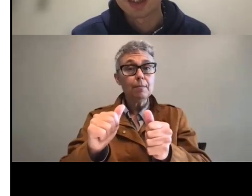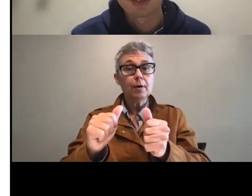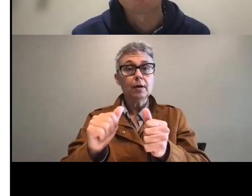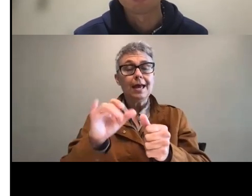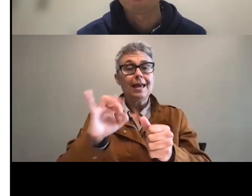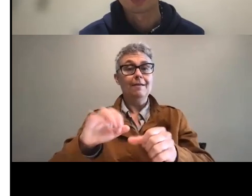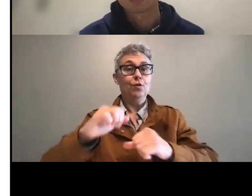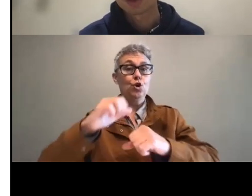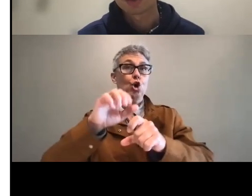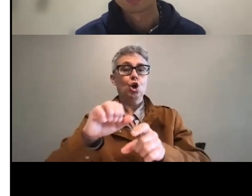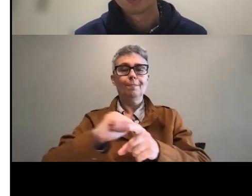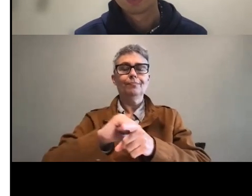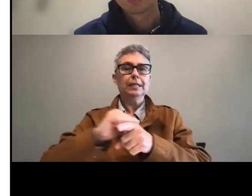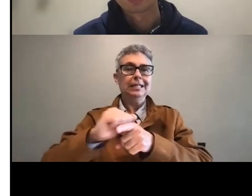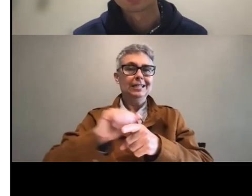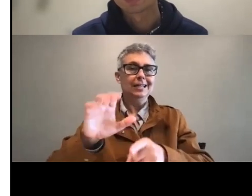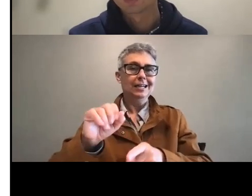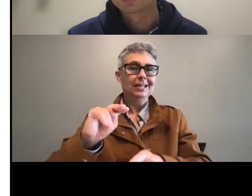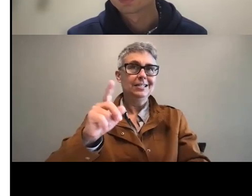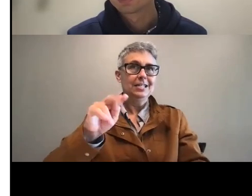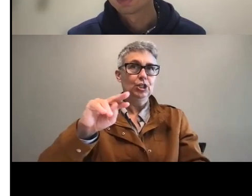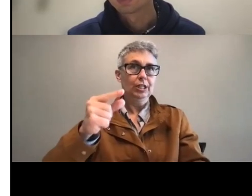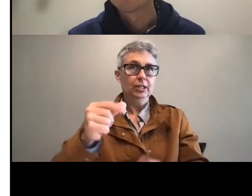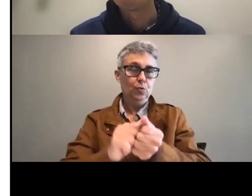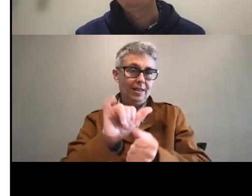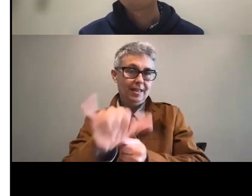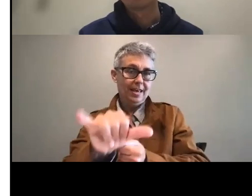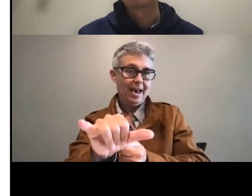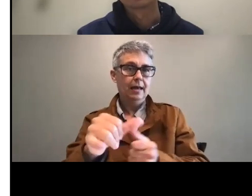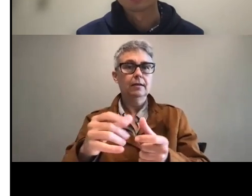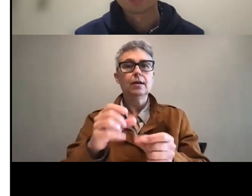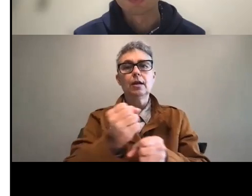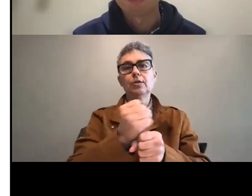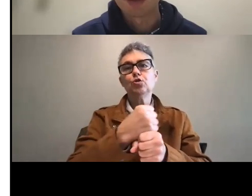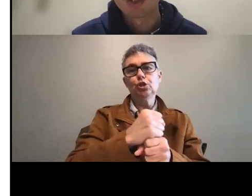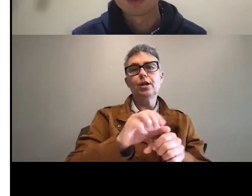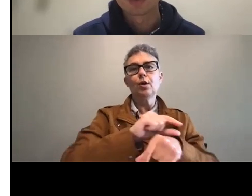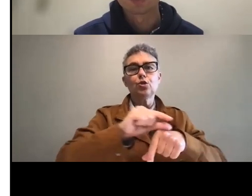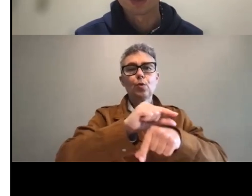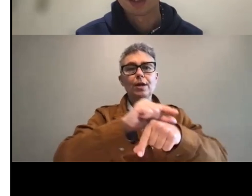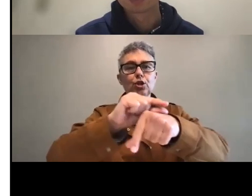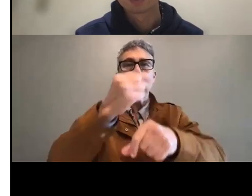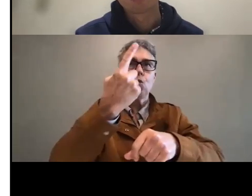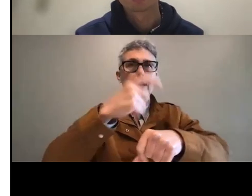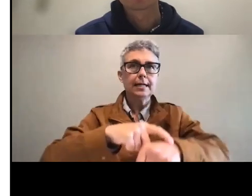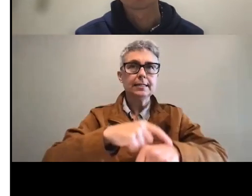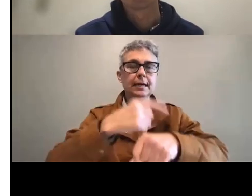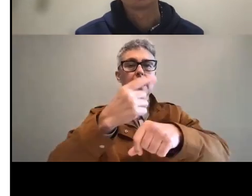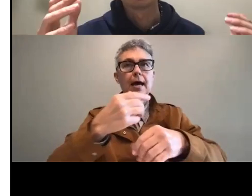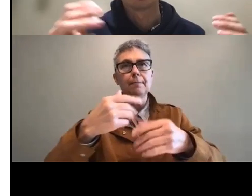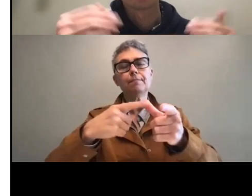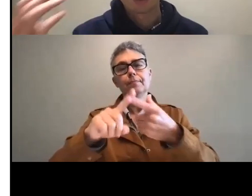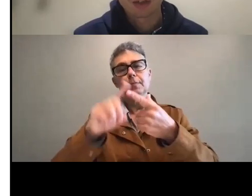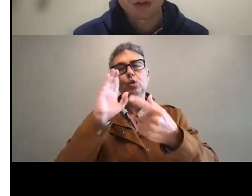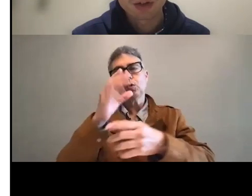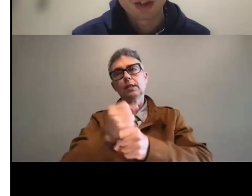on that backbone 3D structure and generate these residues one by one, then you will get a much